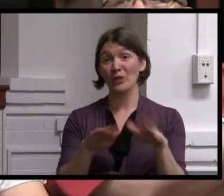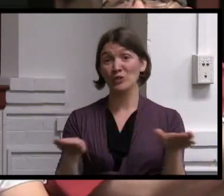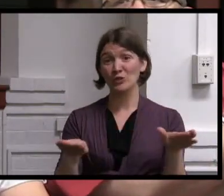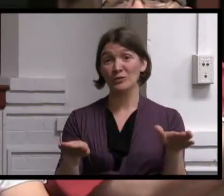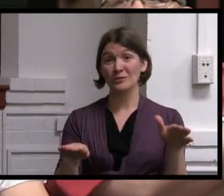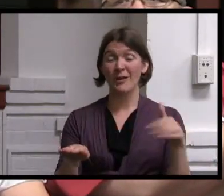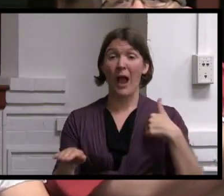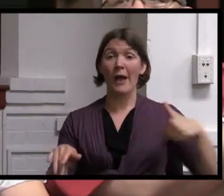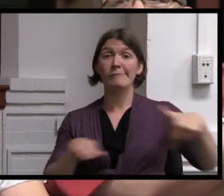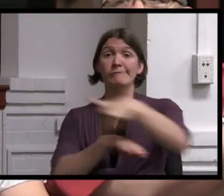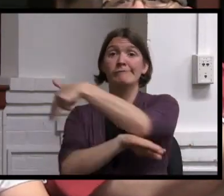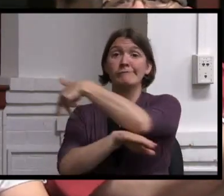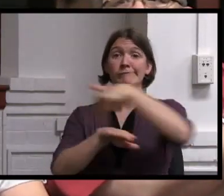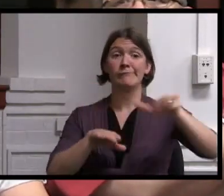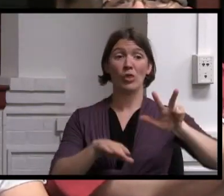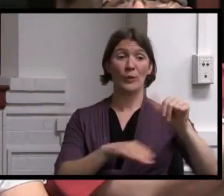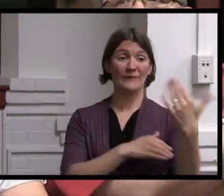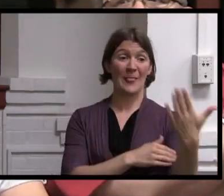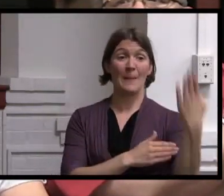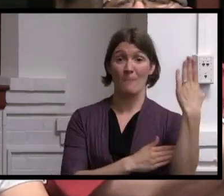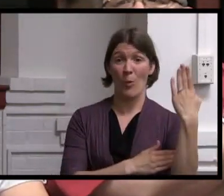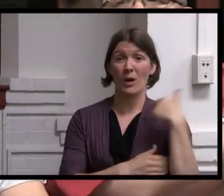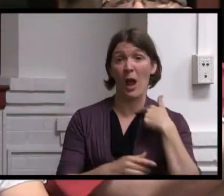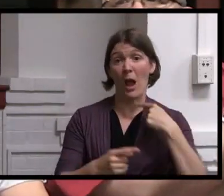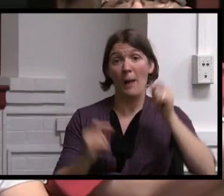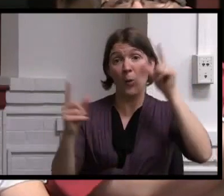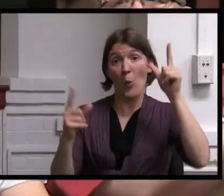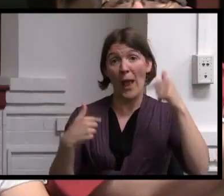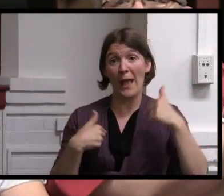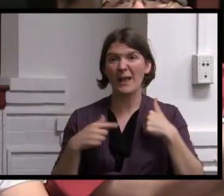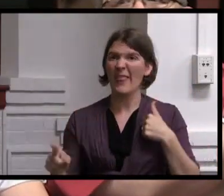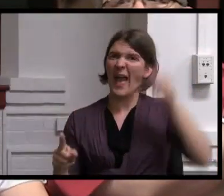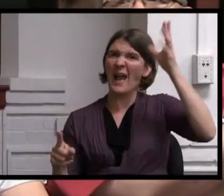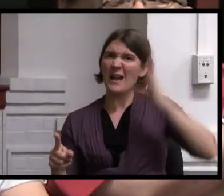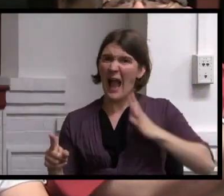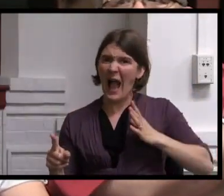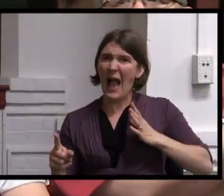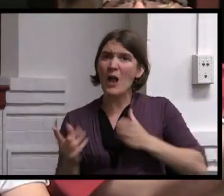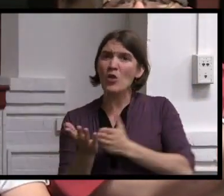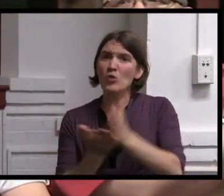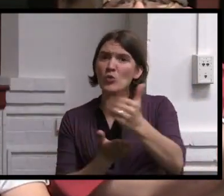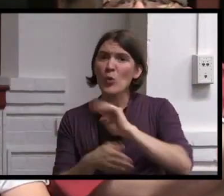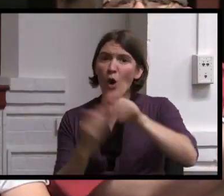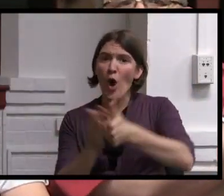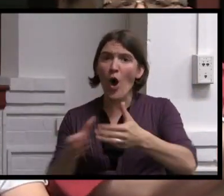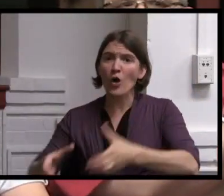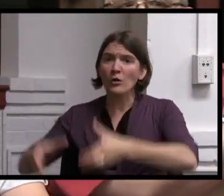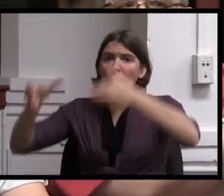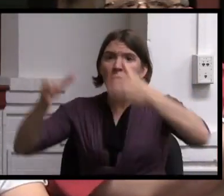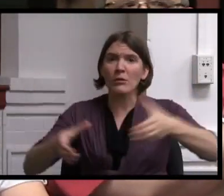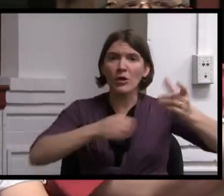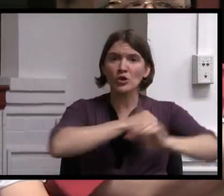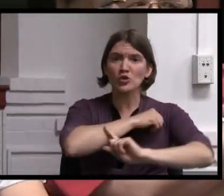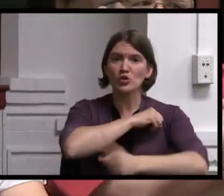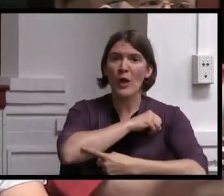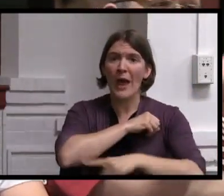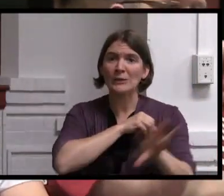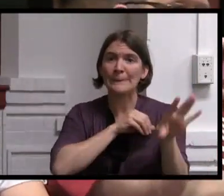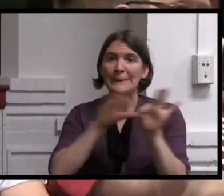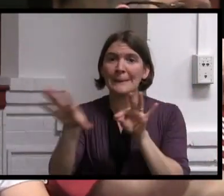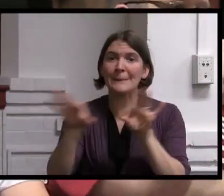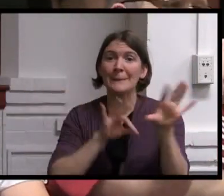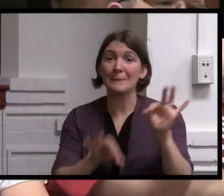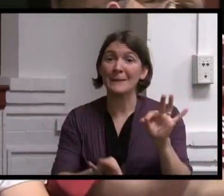and I'm on the street every morning at 3:15 in the morning. And this guy is going through all the trash cans picking